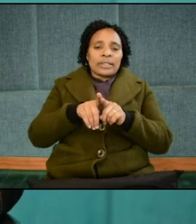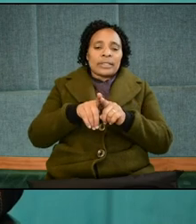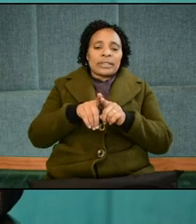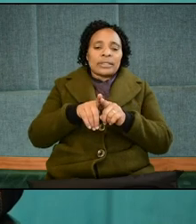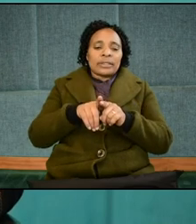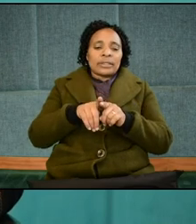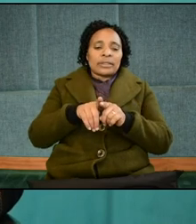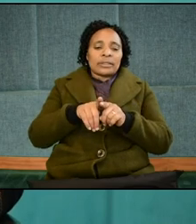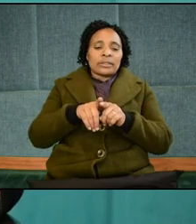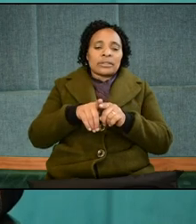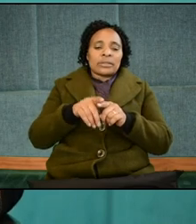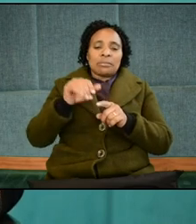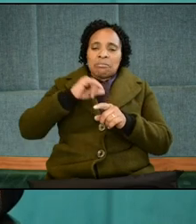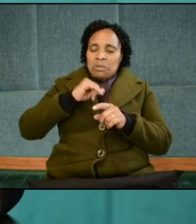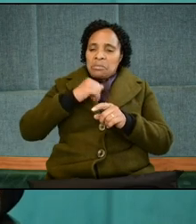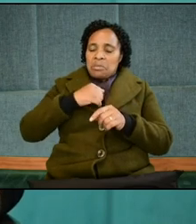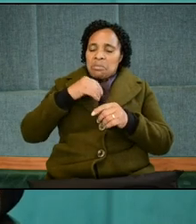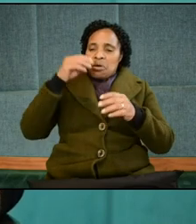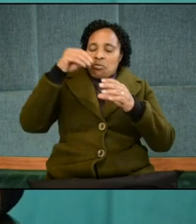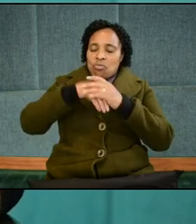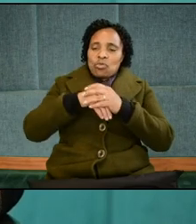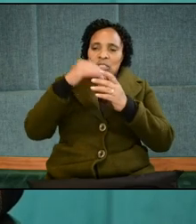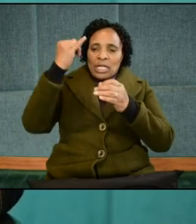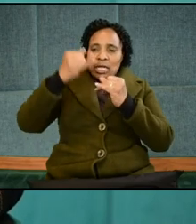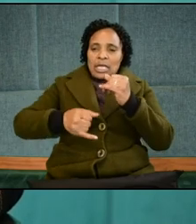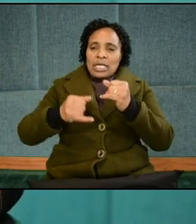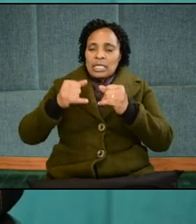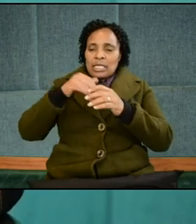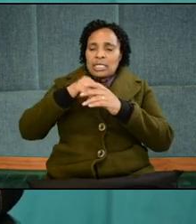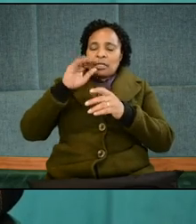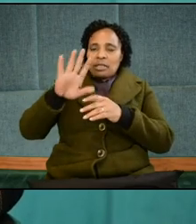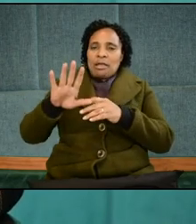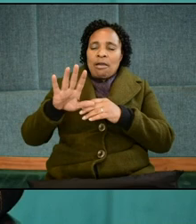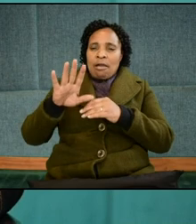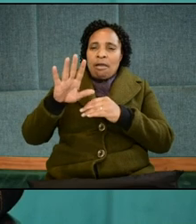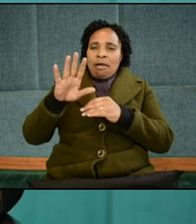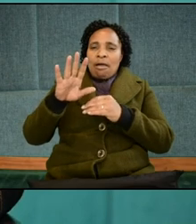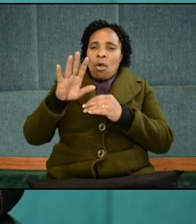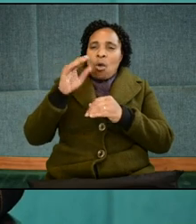as I am, I did not put an end to them in my zeal.